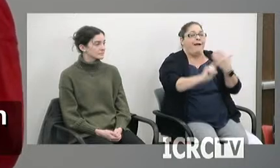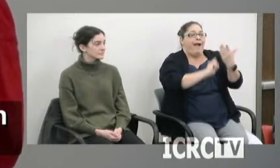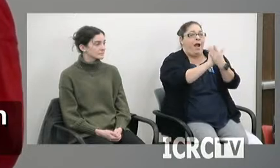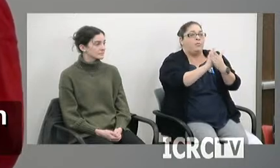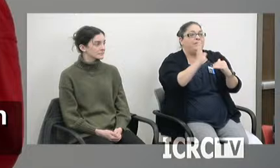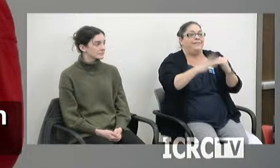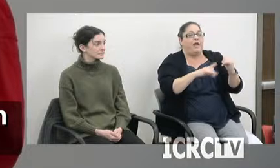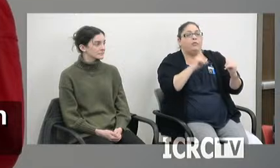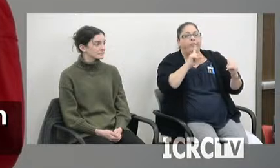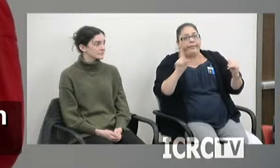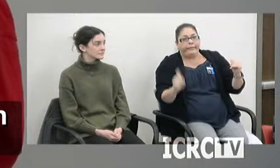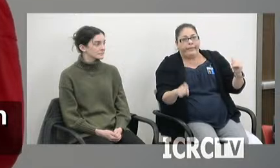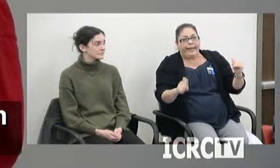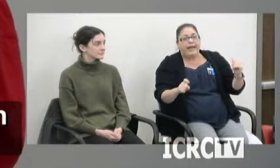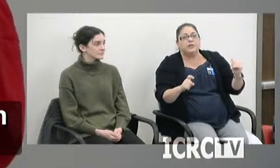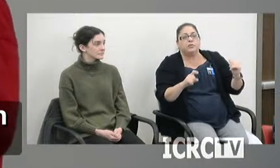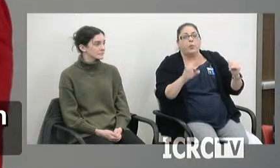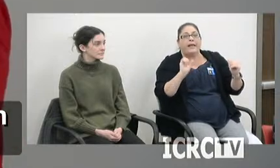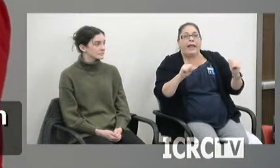have them.